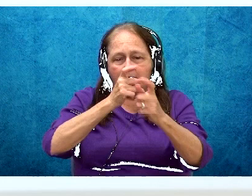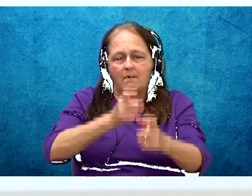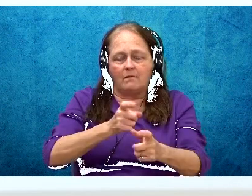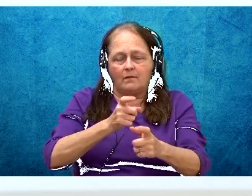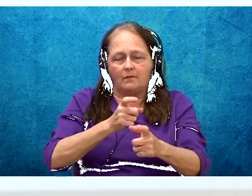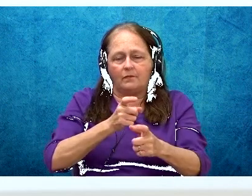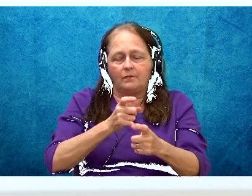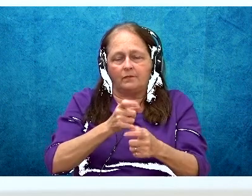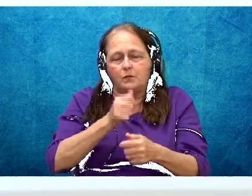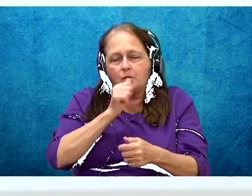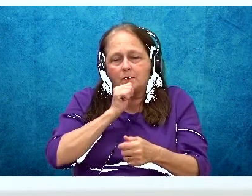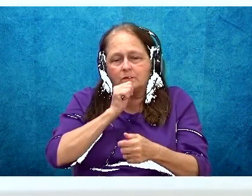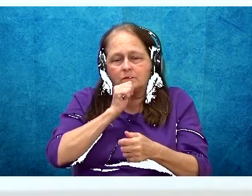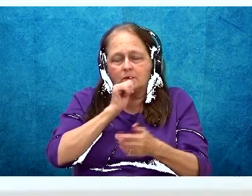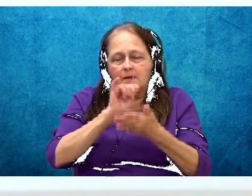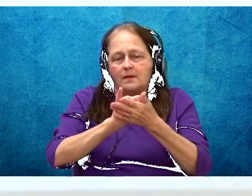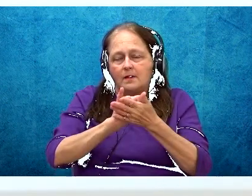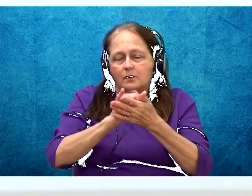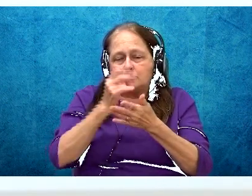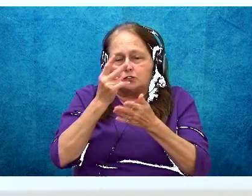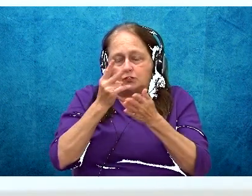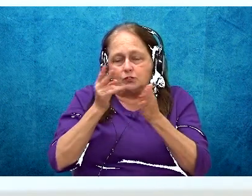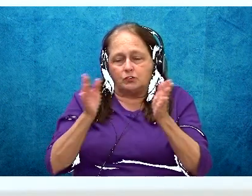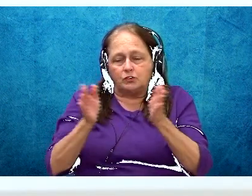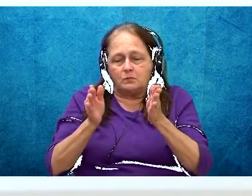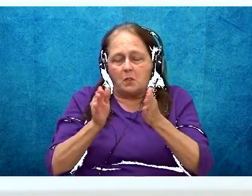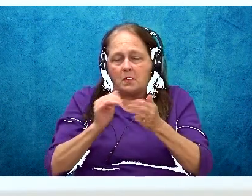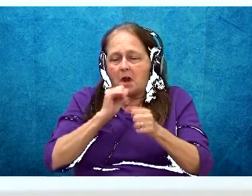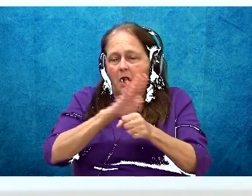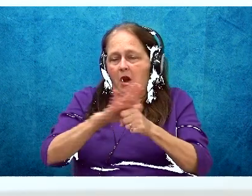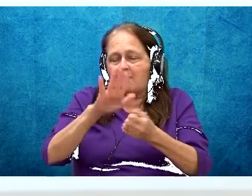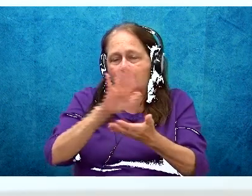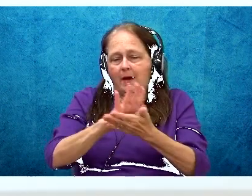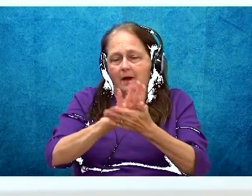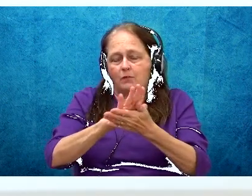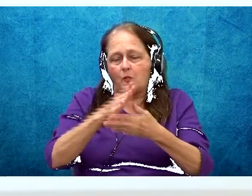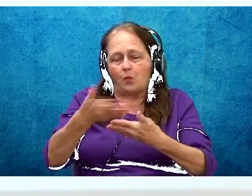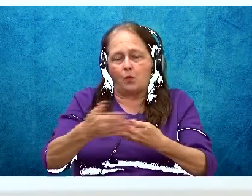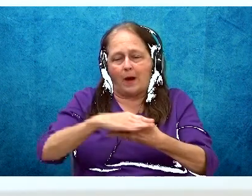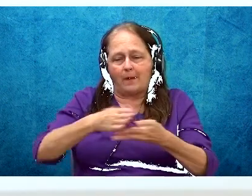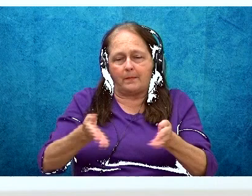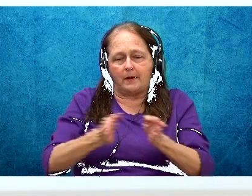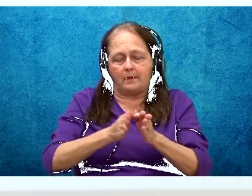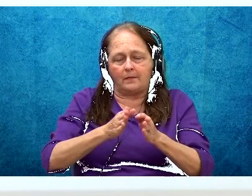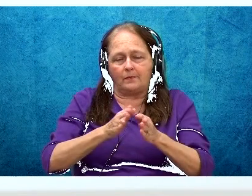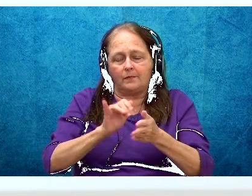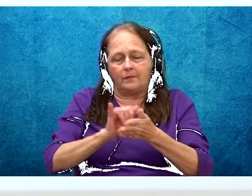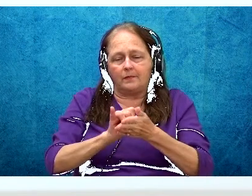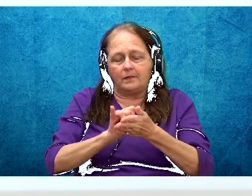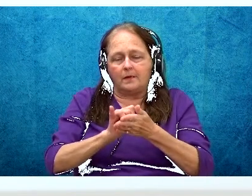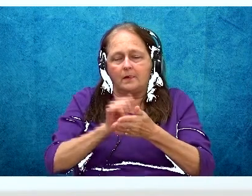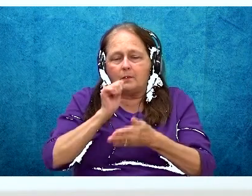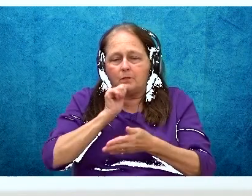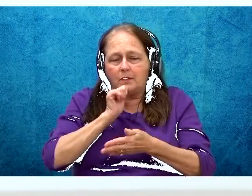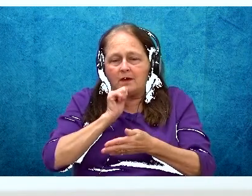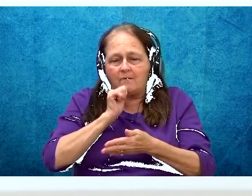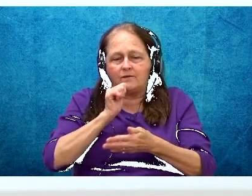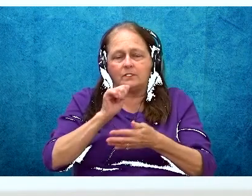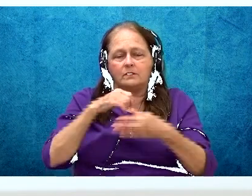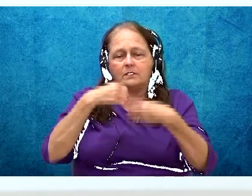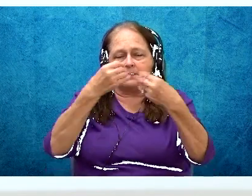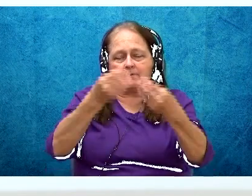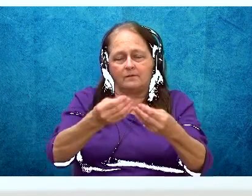to buy too little paper and then you didn't have enough to wrap your gift. That's the outside of